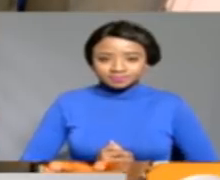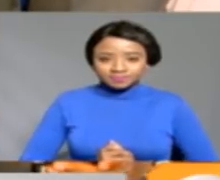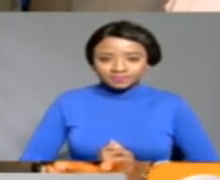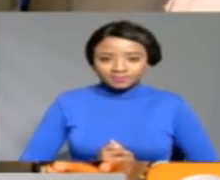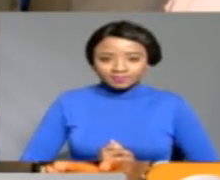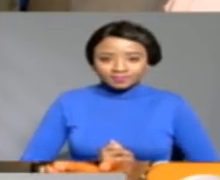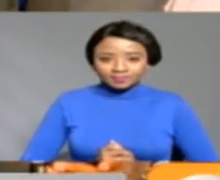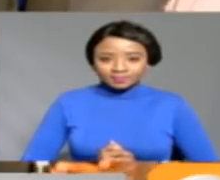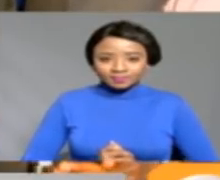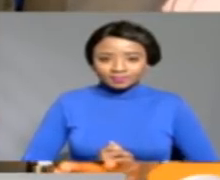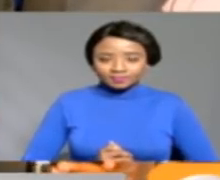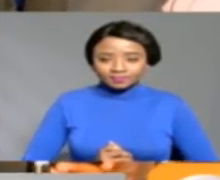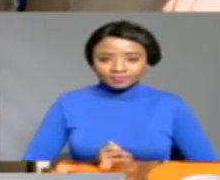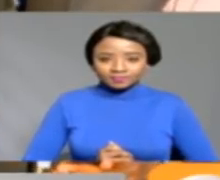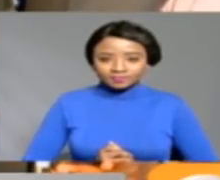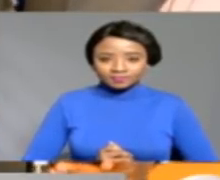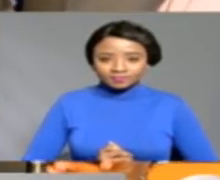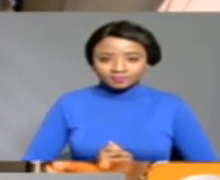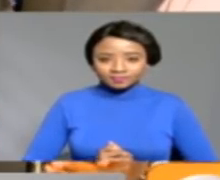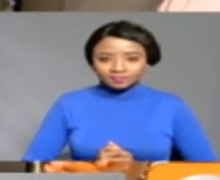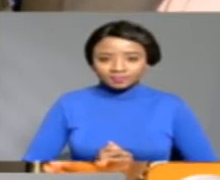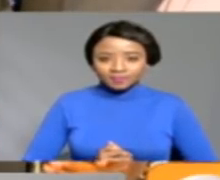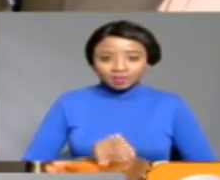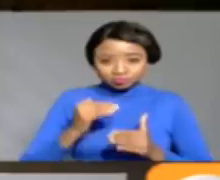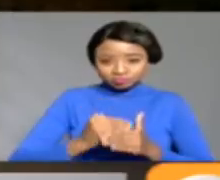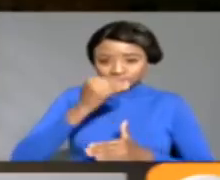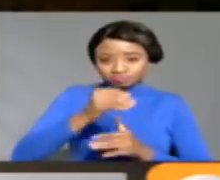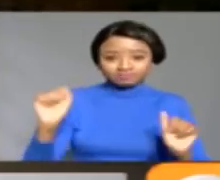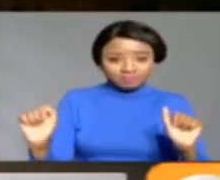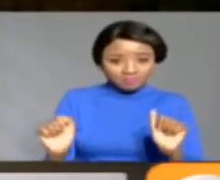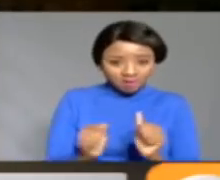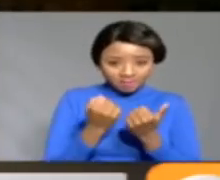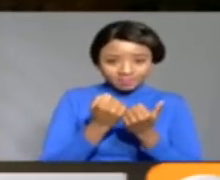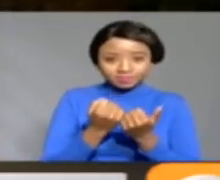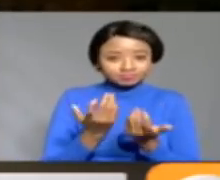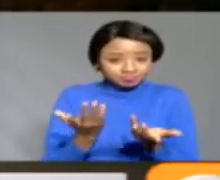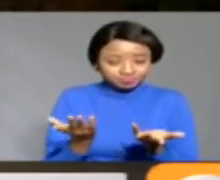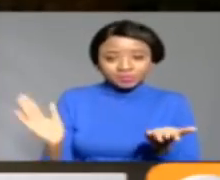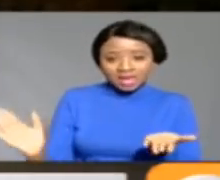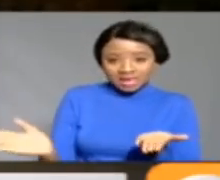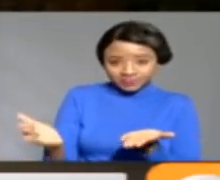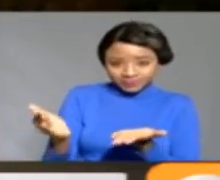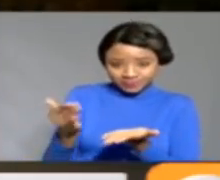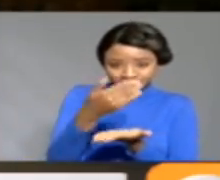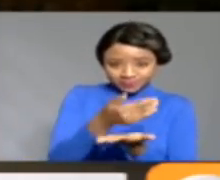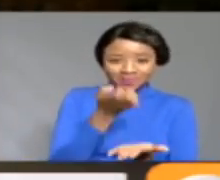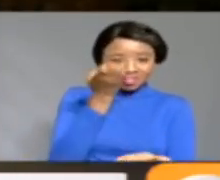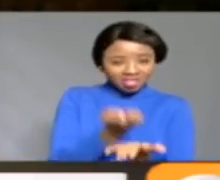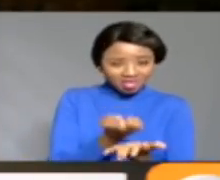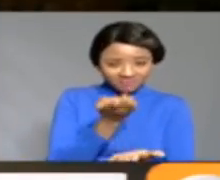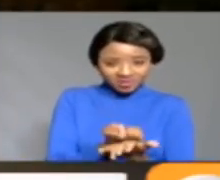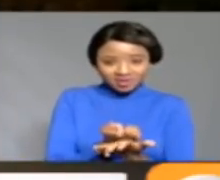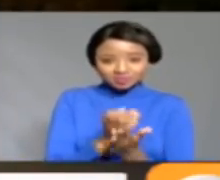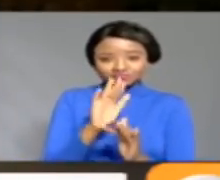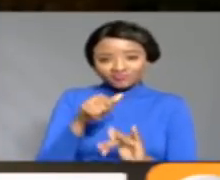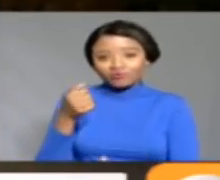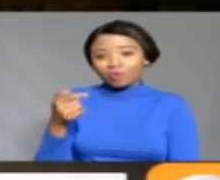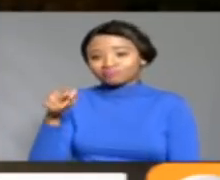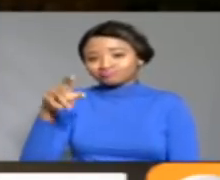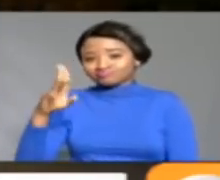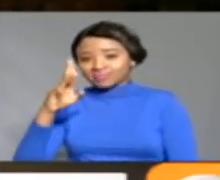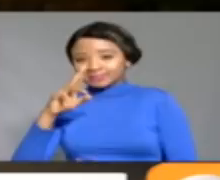Well, what happens next is the gathering of the circumstantial evidence by the homicide detectives just to firm up the